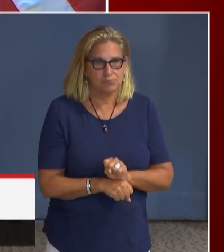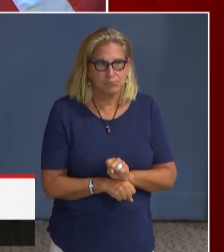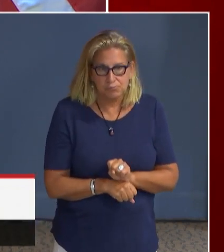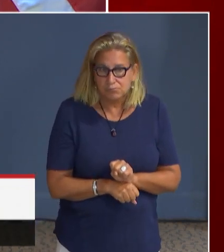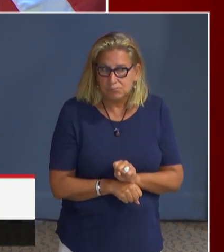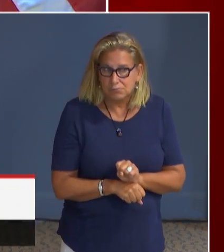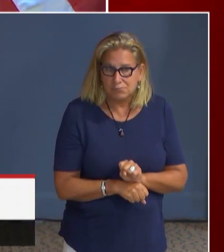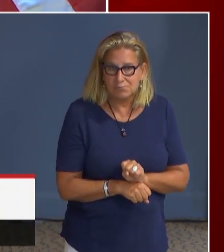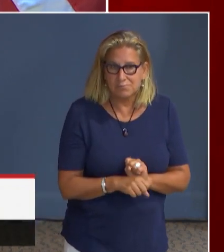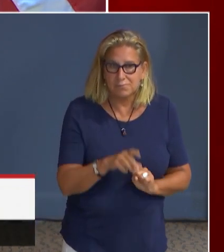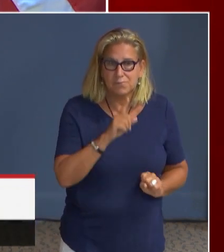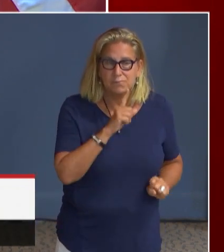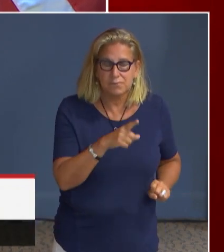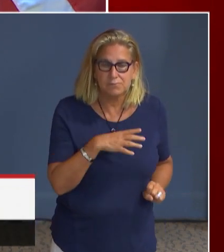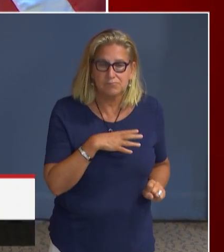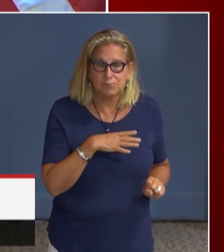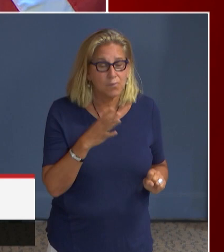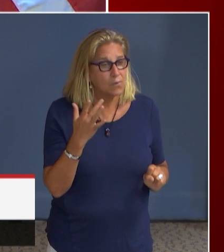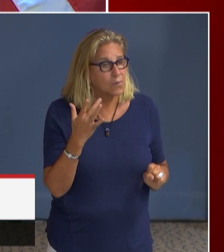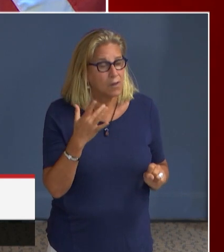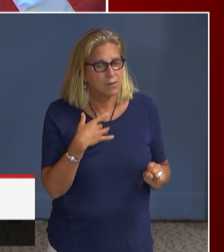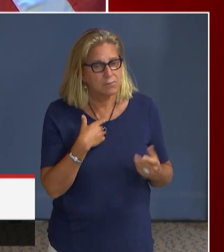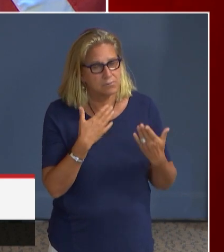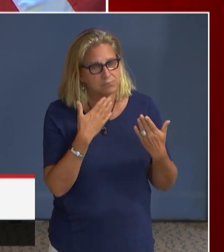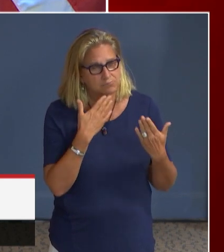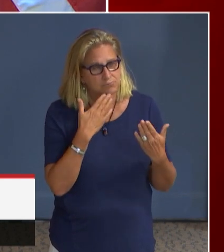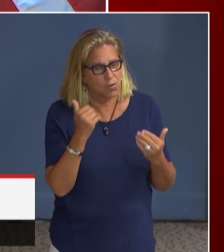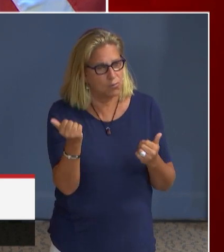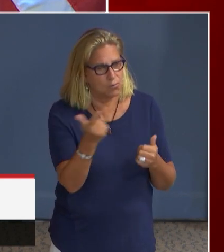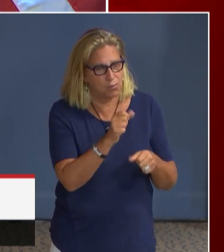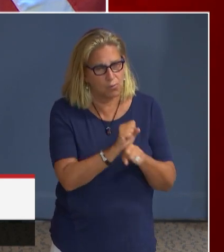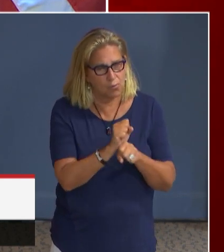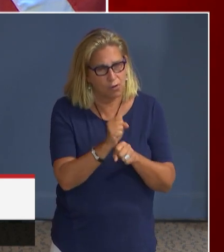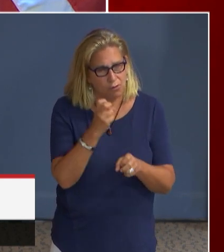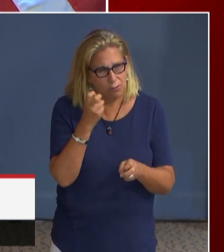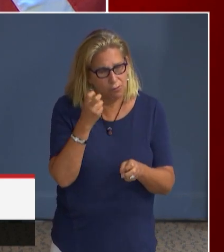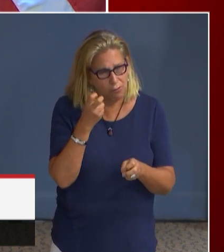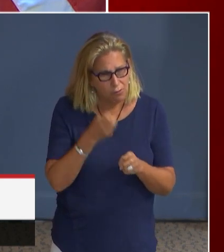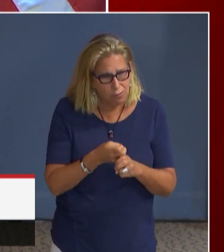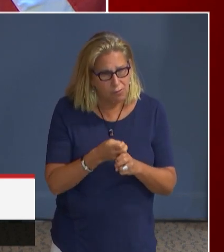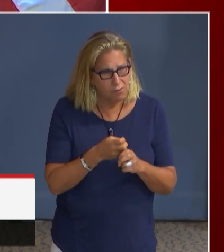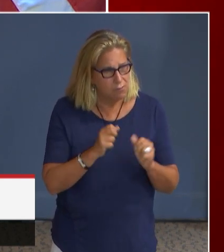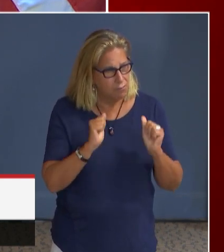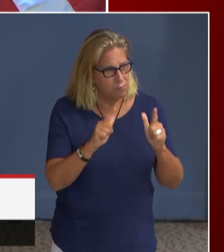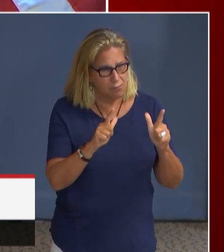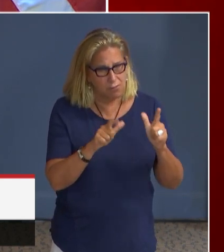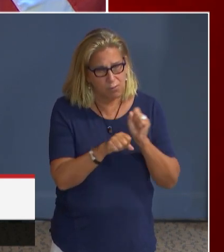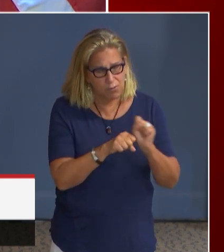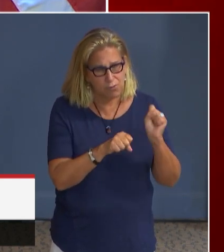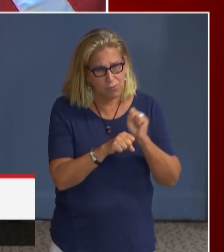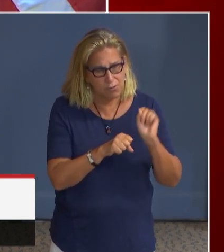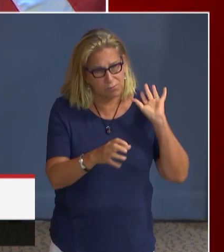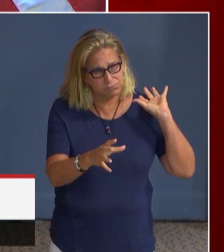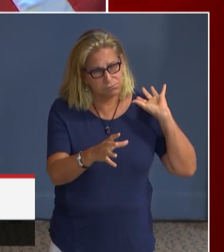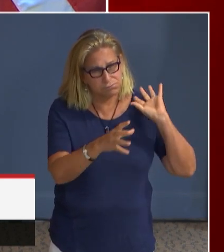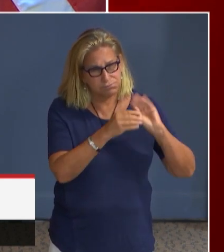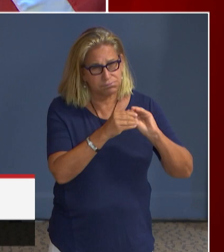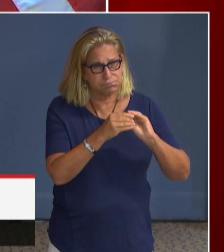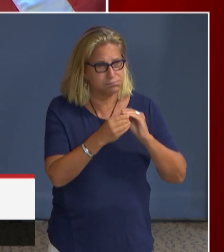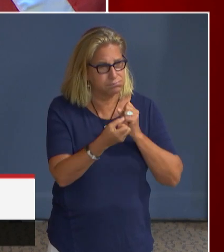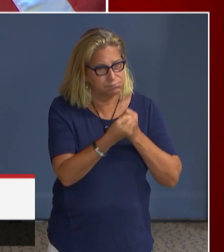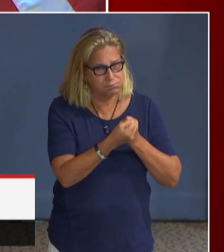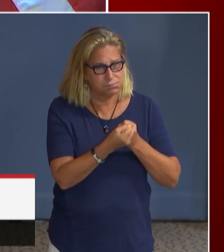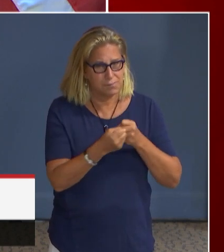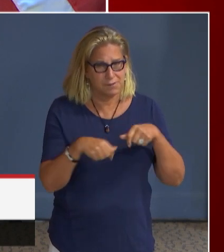and hard work, and the hard work of all of our employees. Our whole community saw the dedication of DC